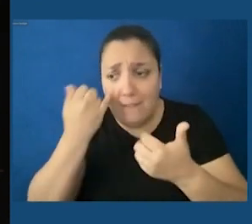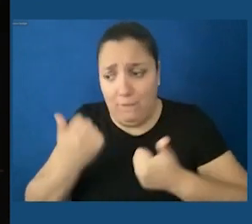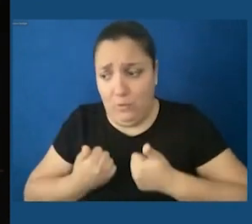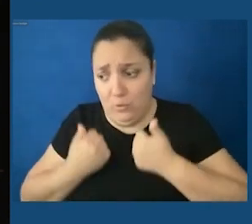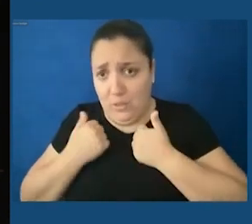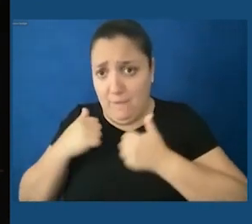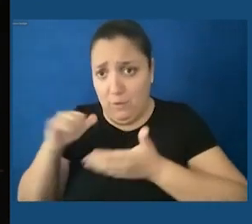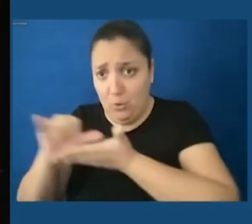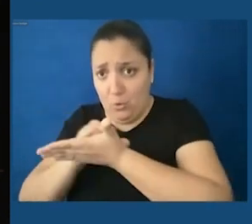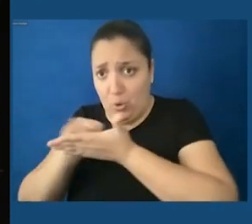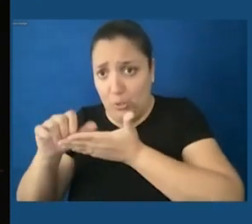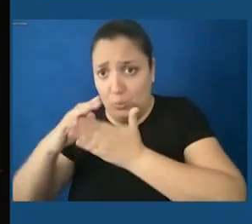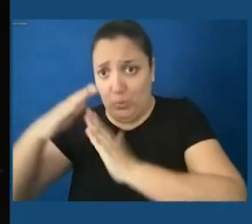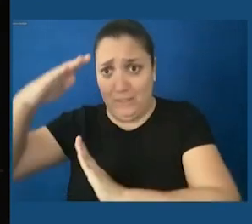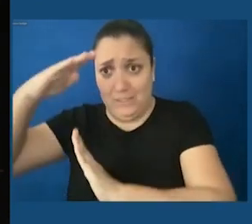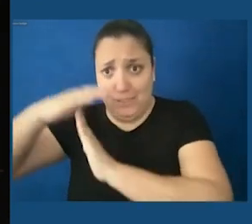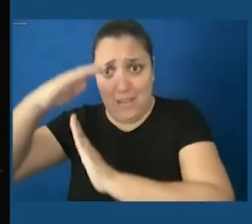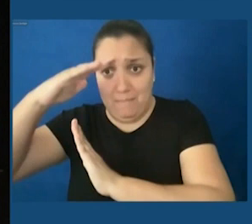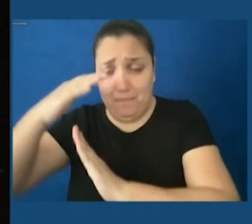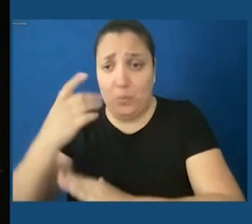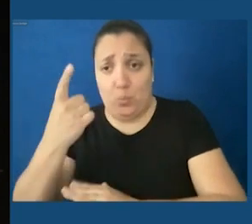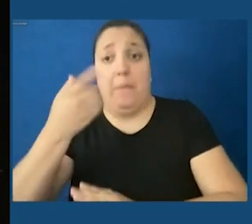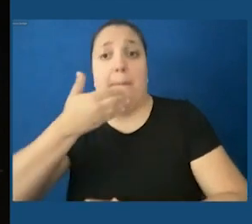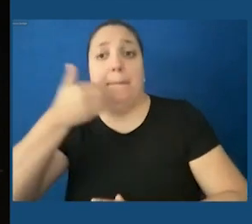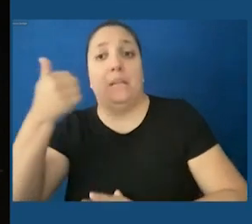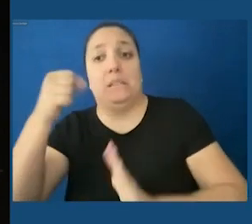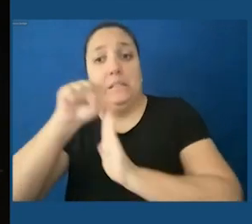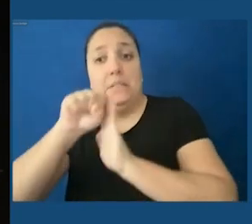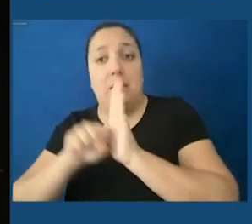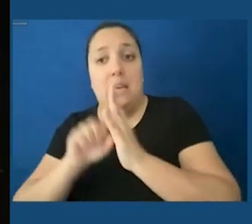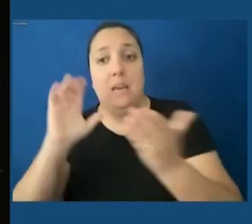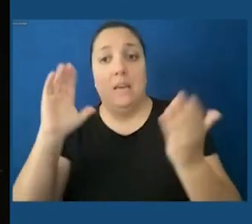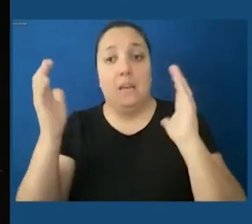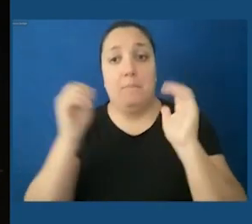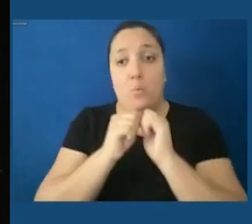top, the best state, than Idaho or